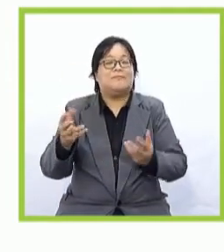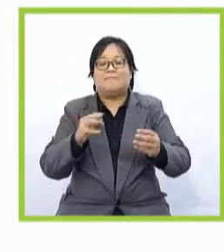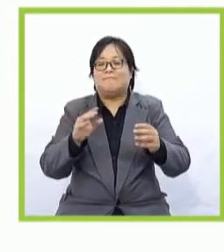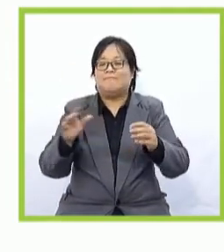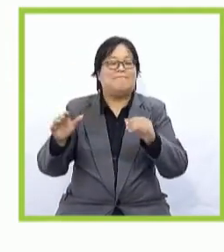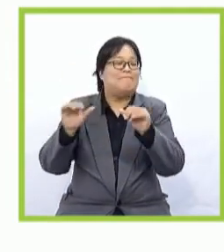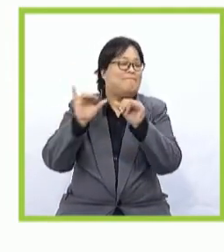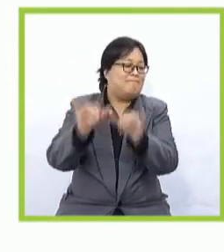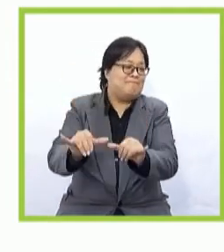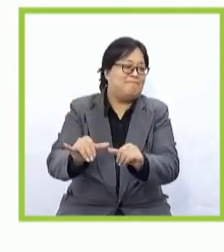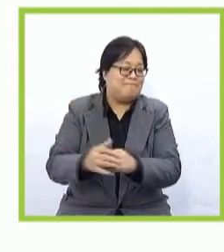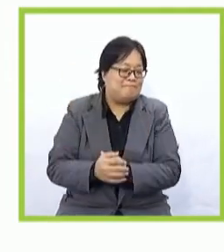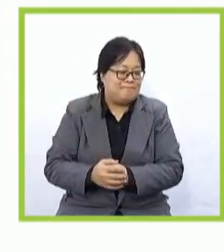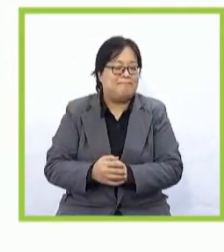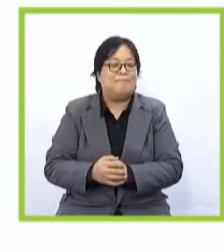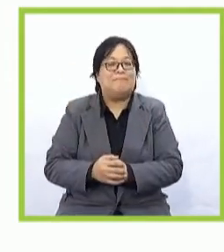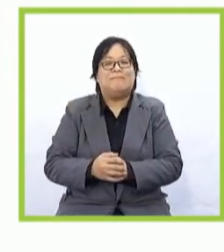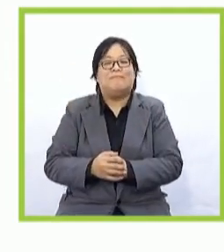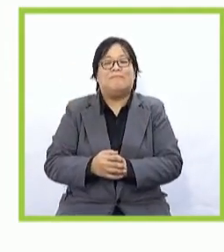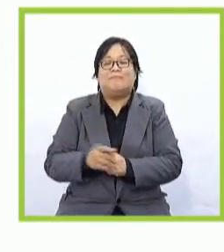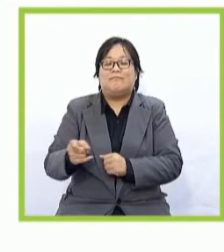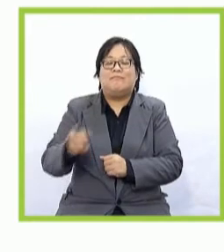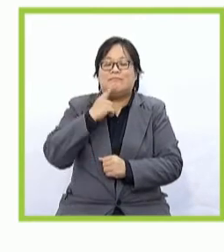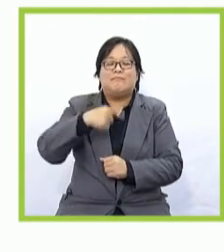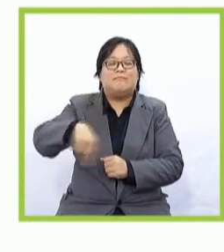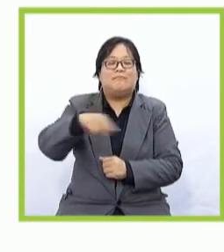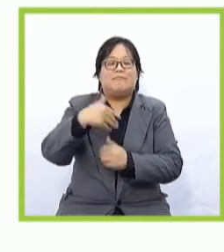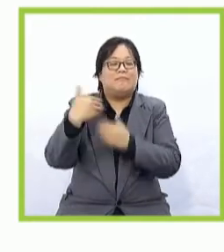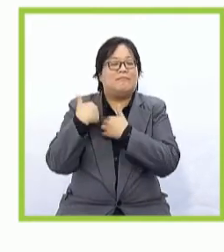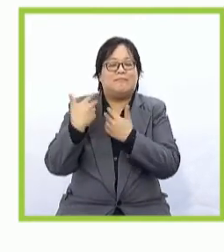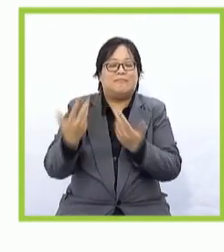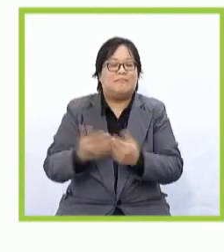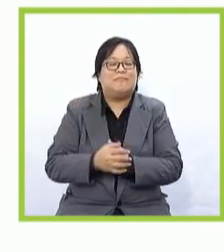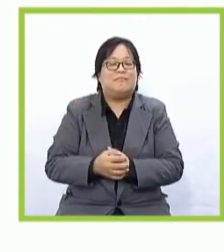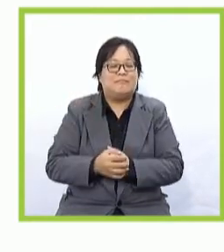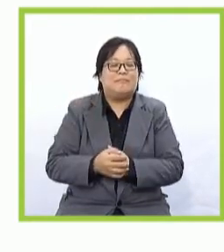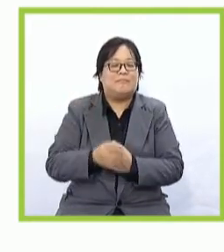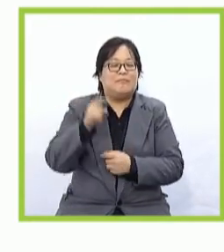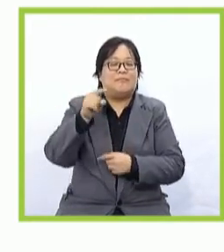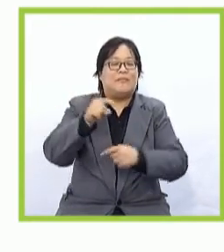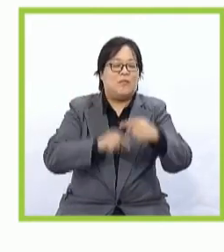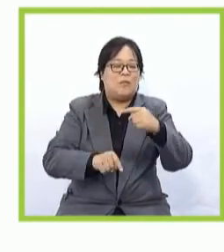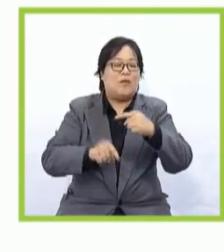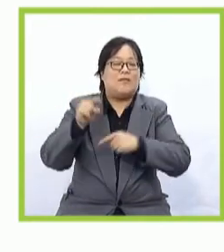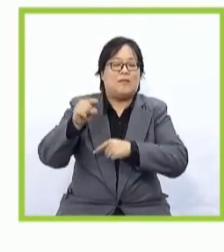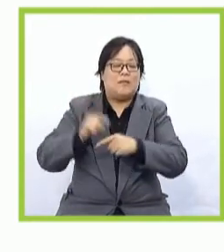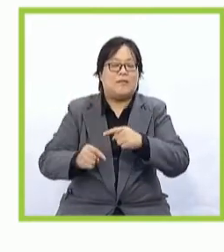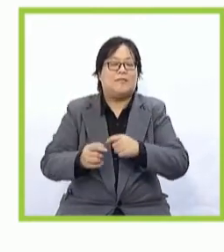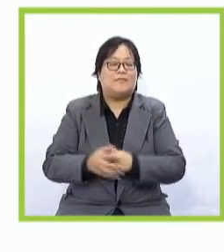stay so dominant is that they play on those divides.